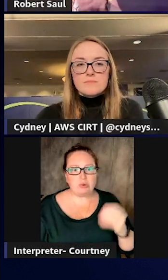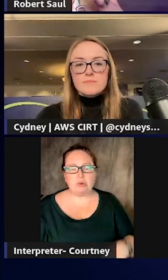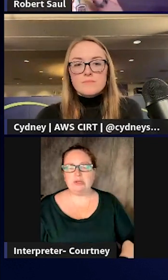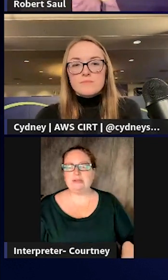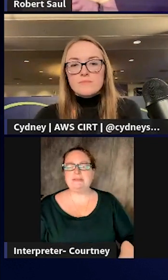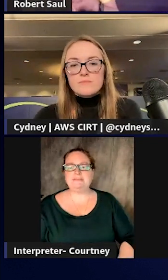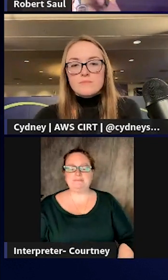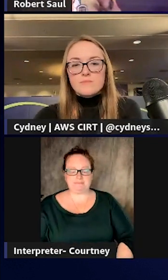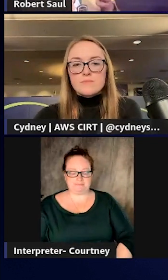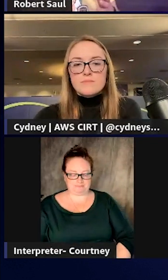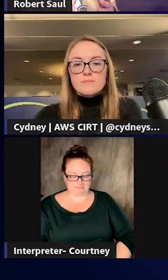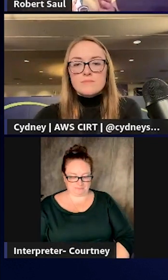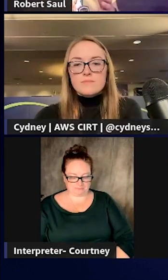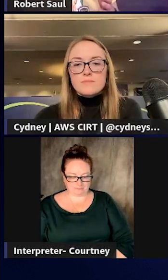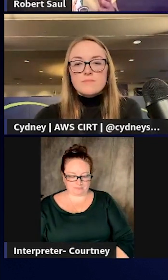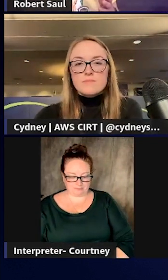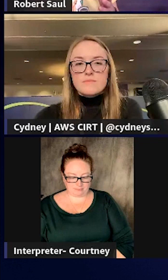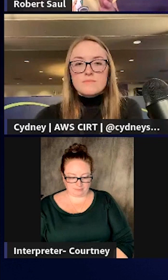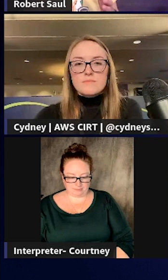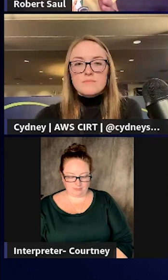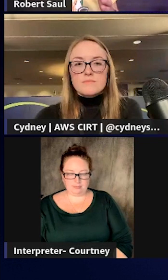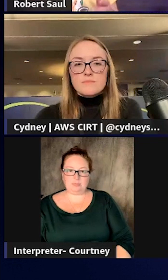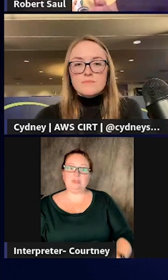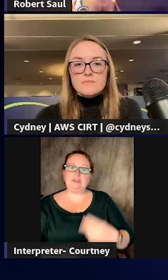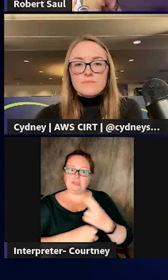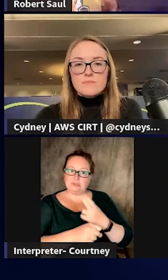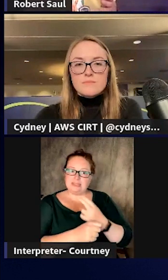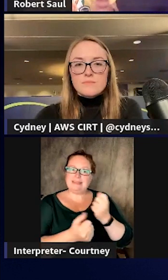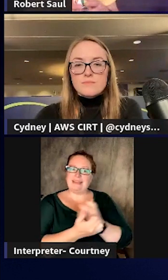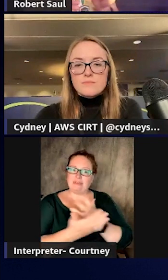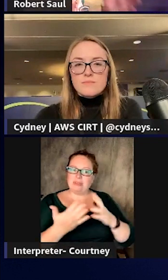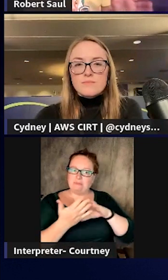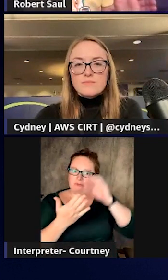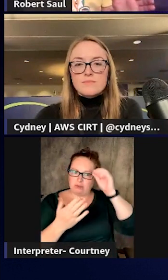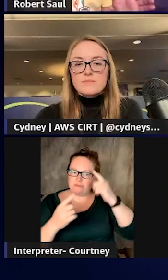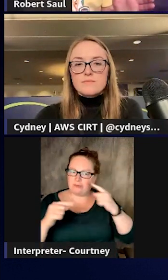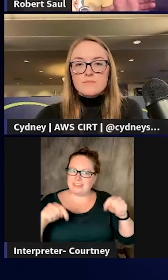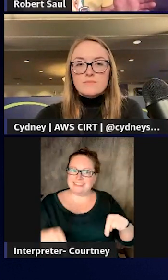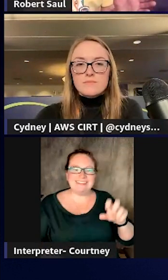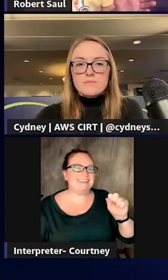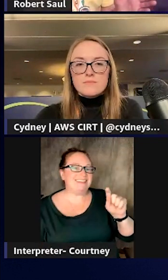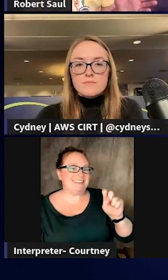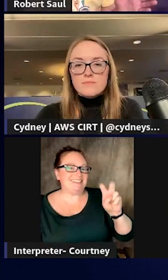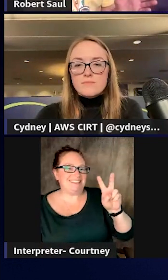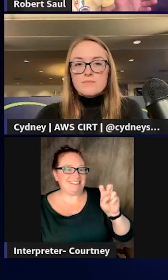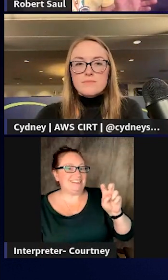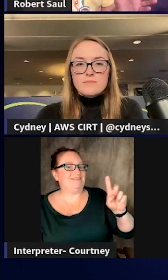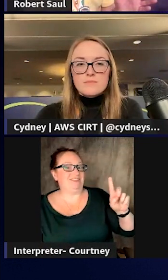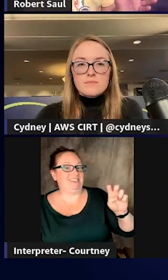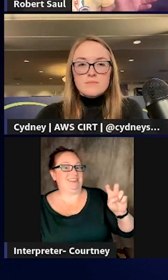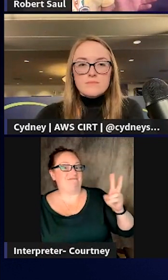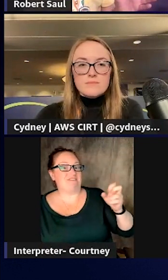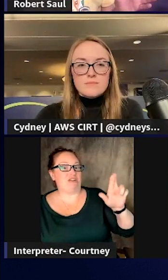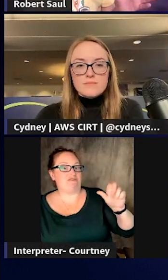Again, using all of the stuff that we learned, on these incidents. Steve, this was really Steve DeVera's